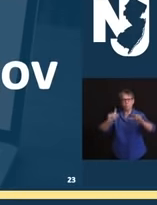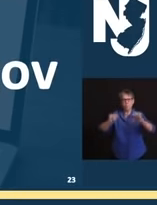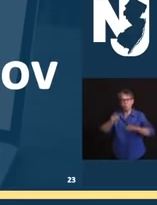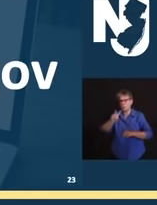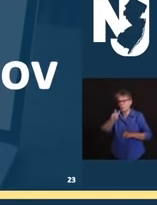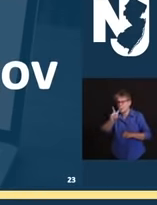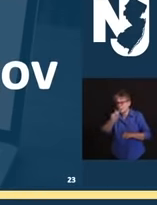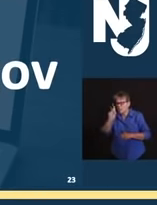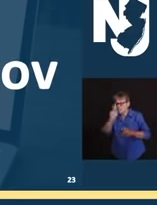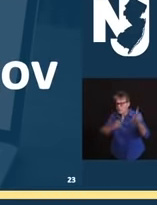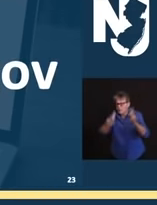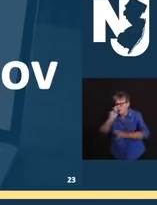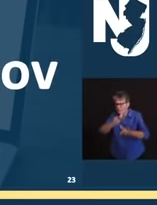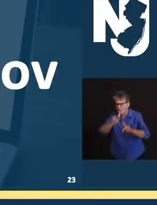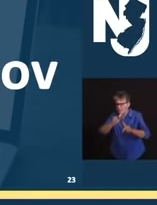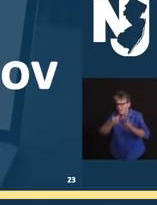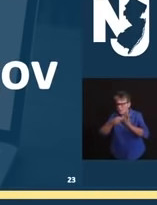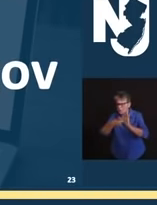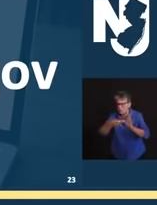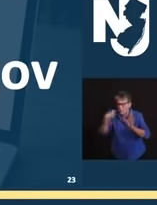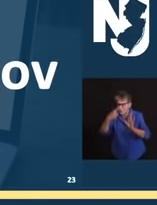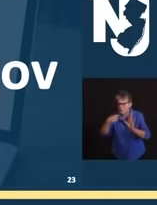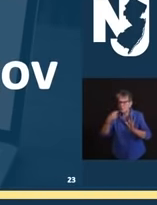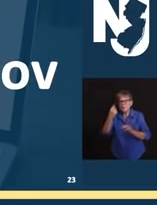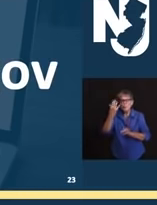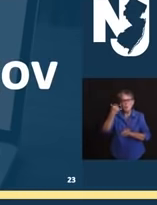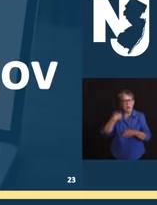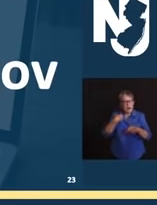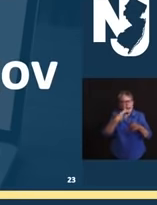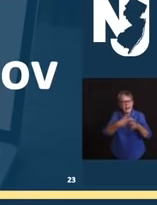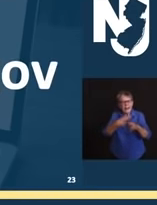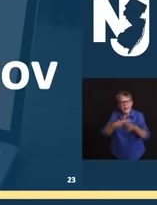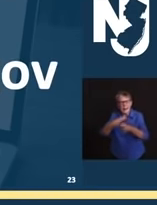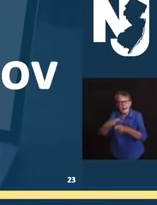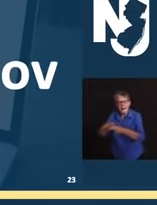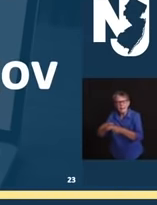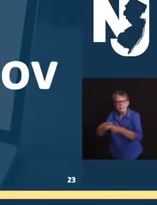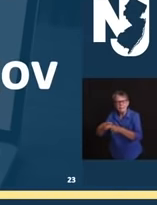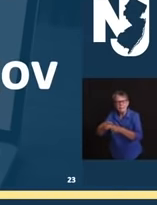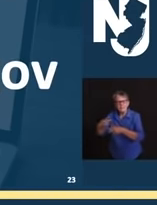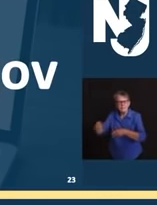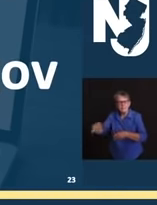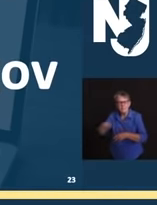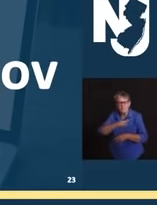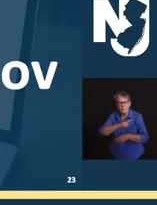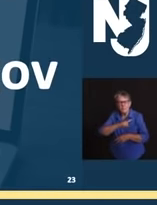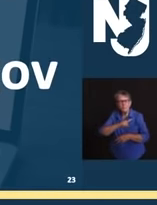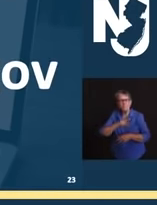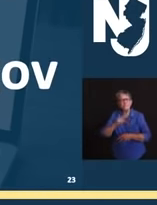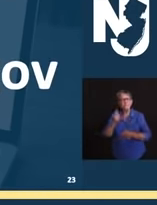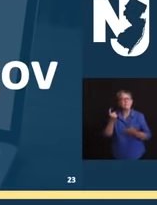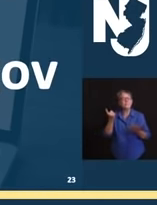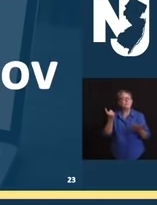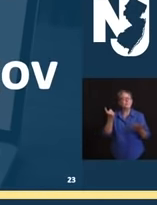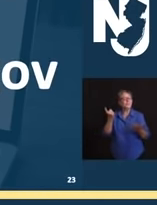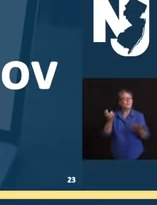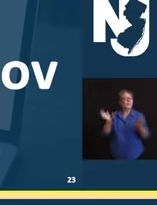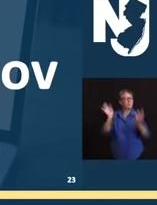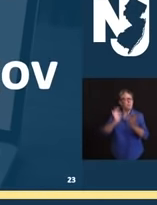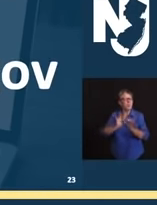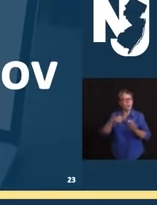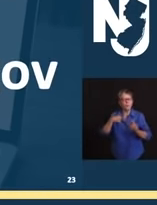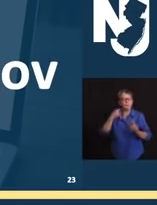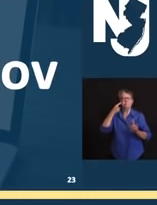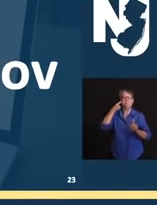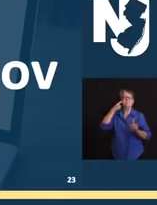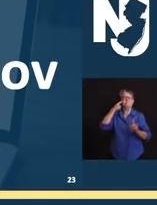with families who had been unable to properly say goodbye, and we did it out of a sense of duty to recall as many of those precious